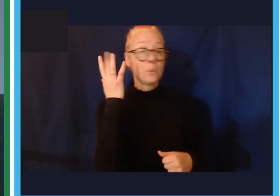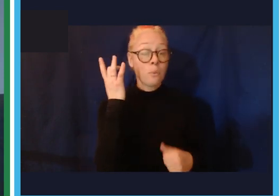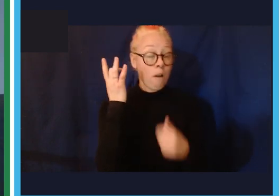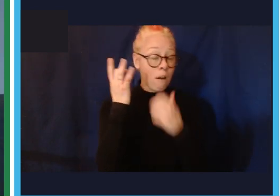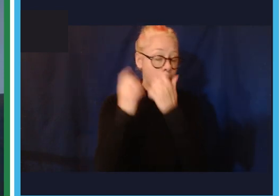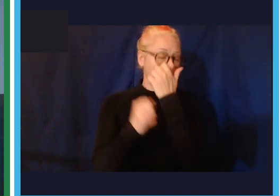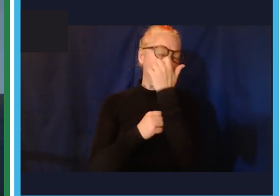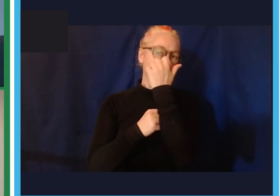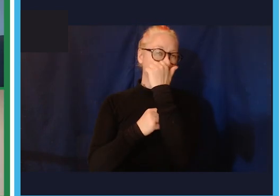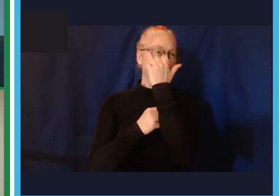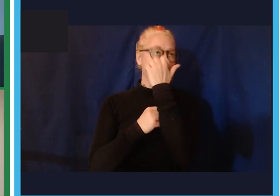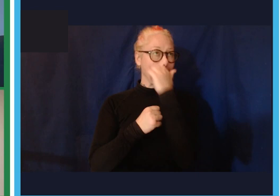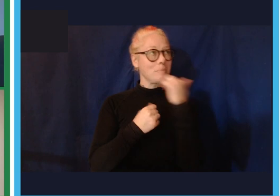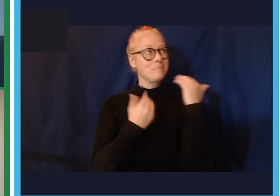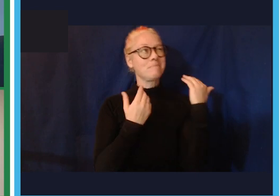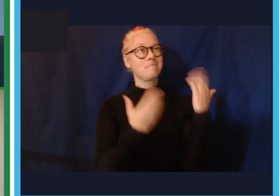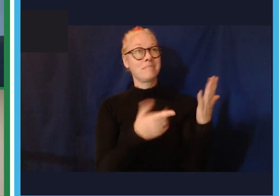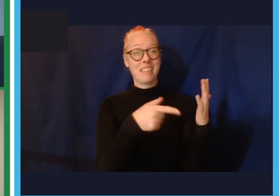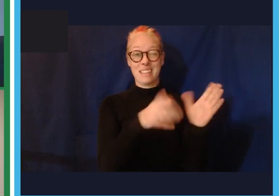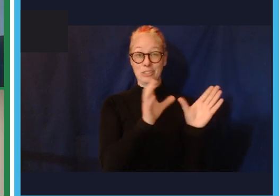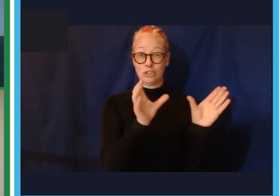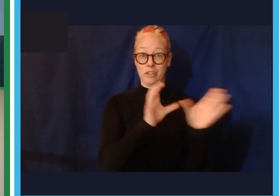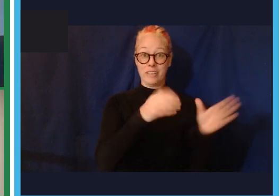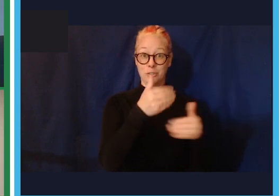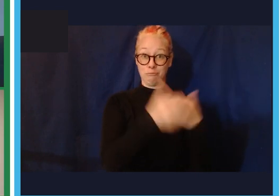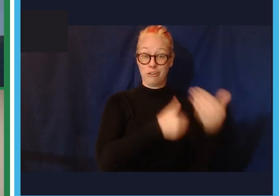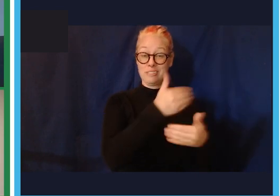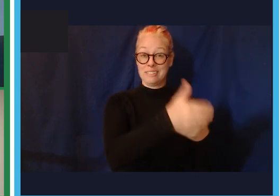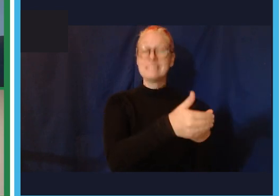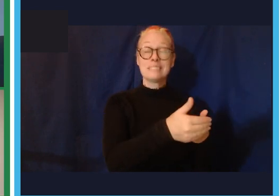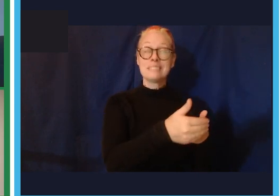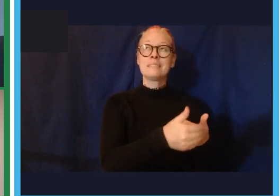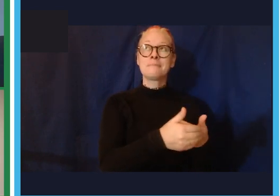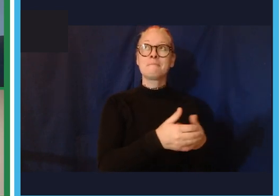I too am invisibly disabled.